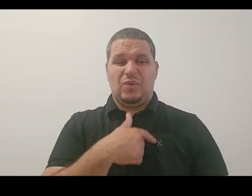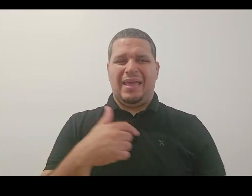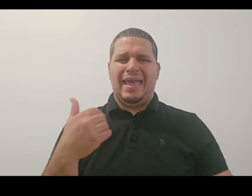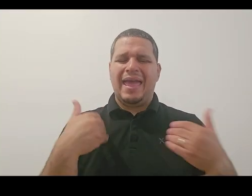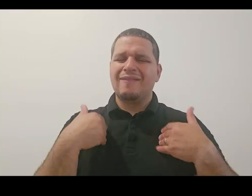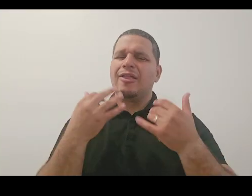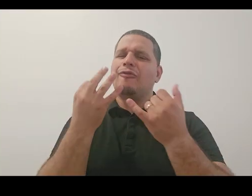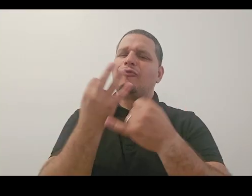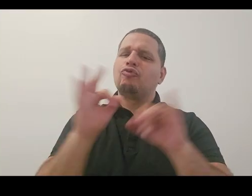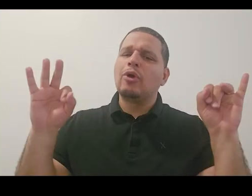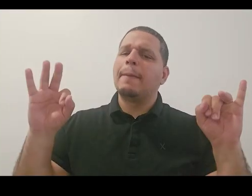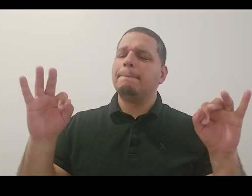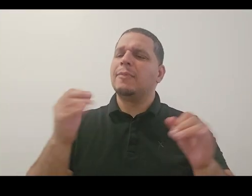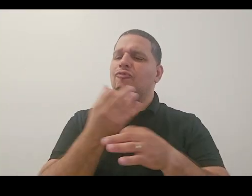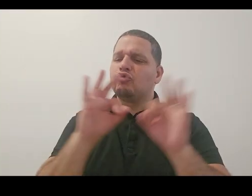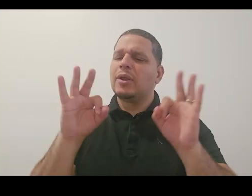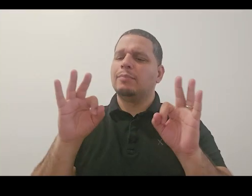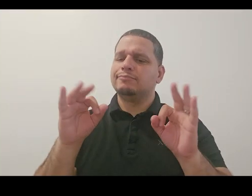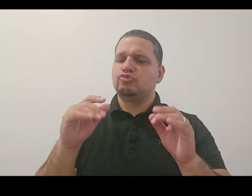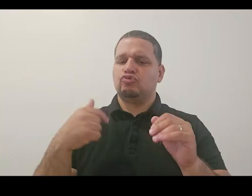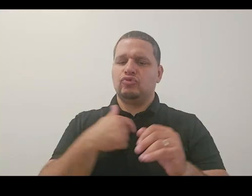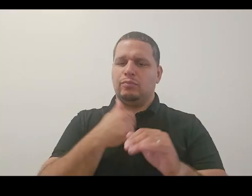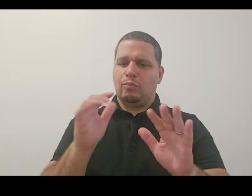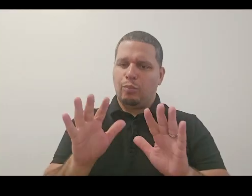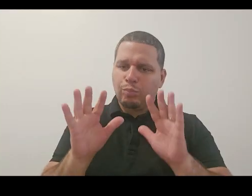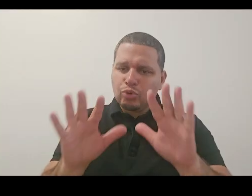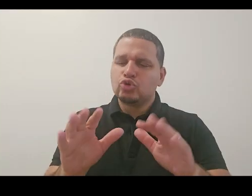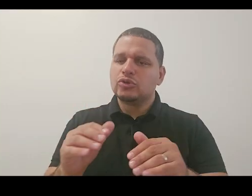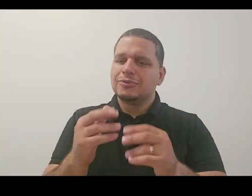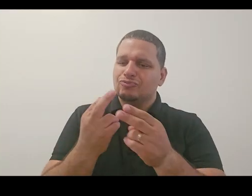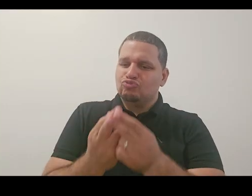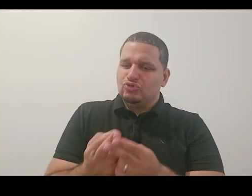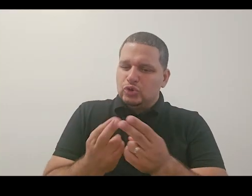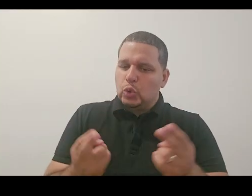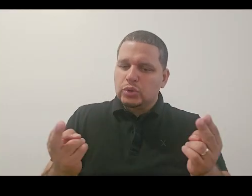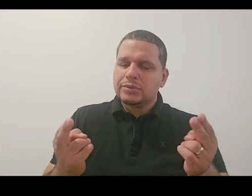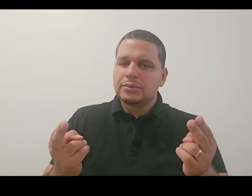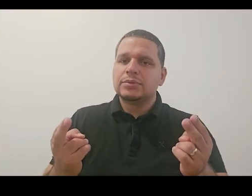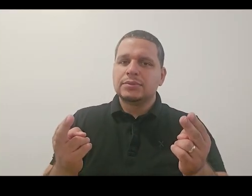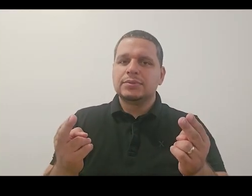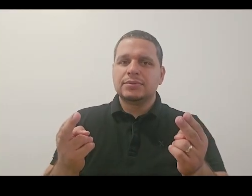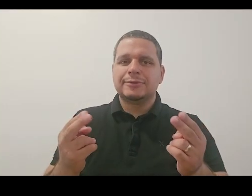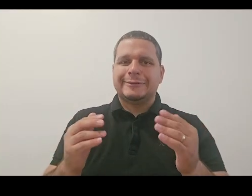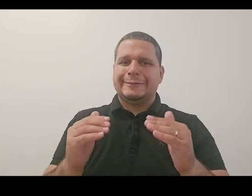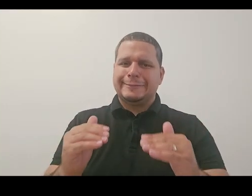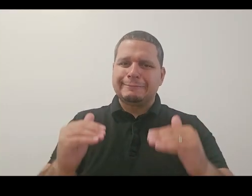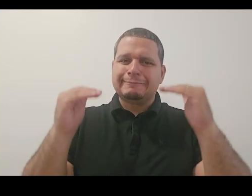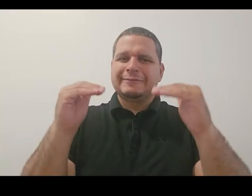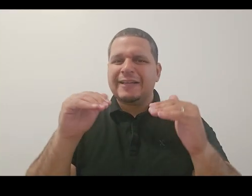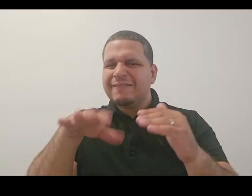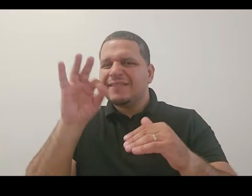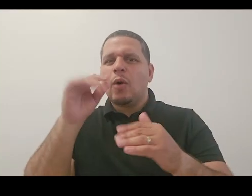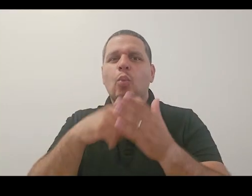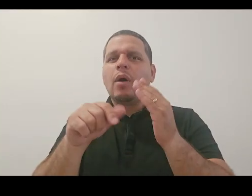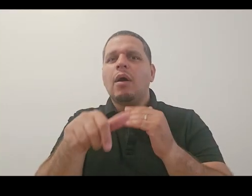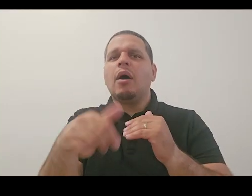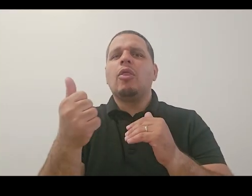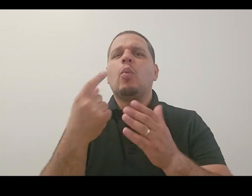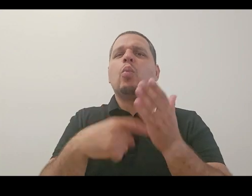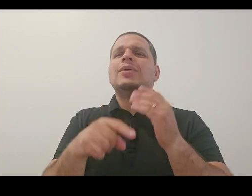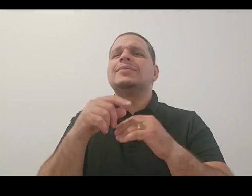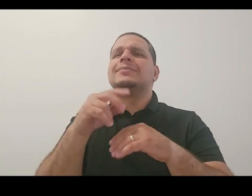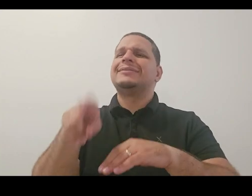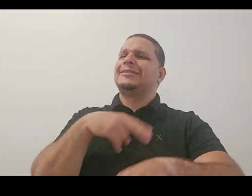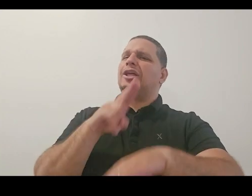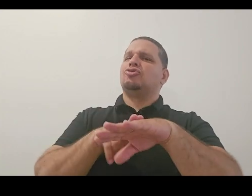freedom to push forth, the freedom and the resources to push forward and find what are the